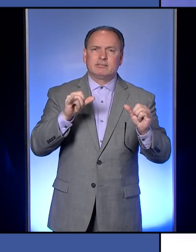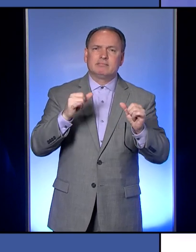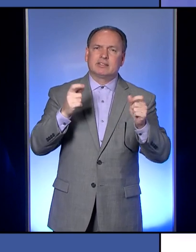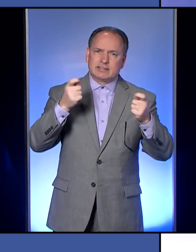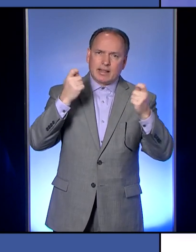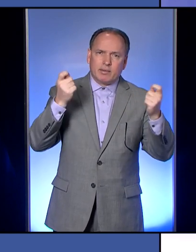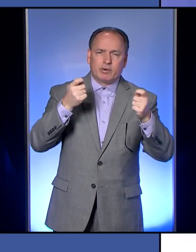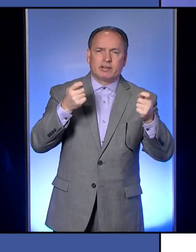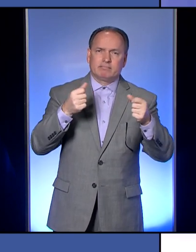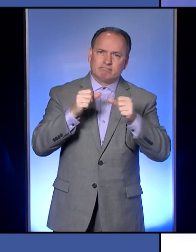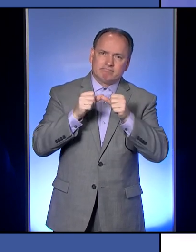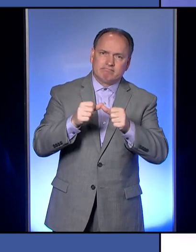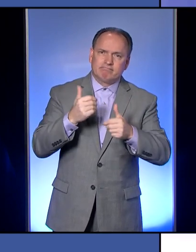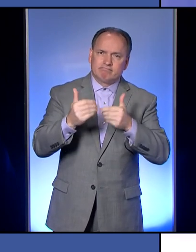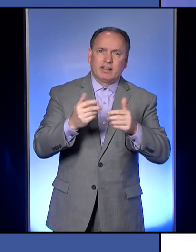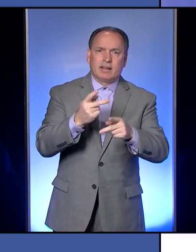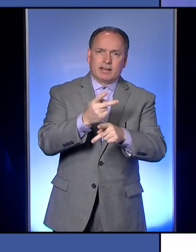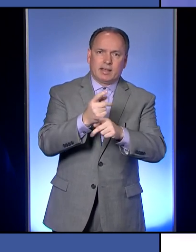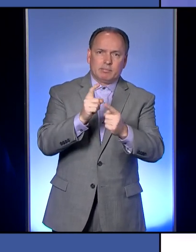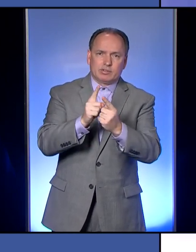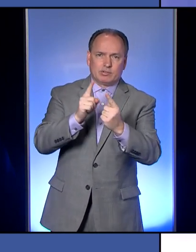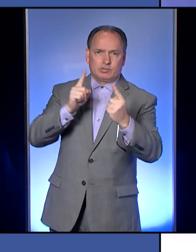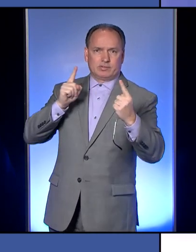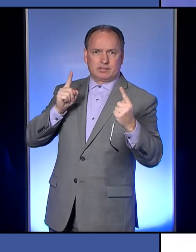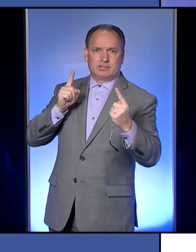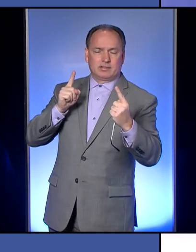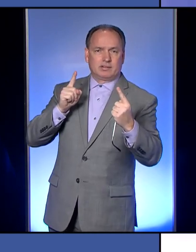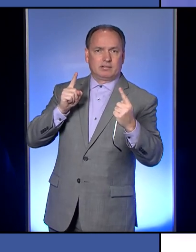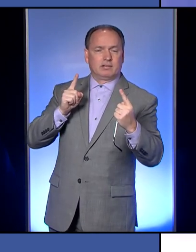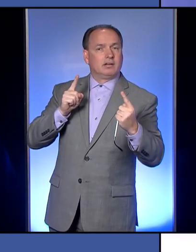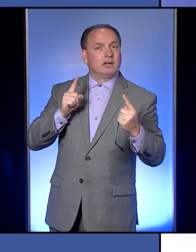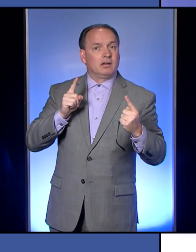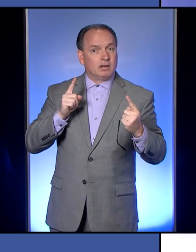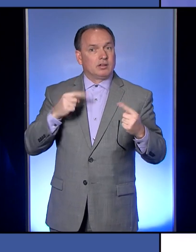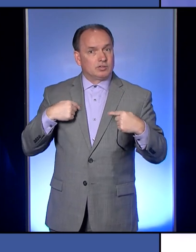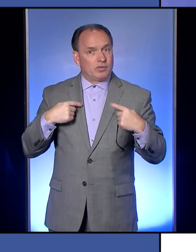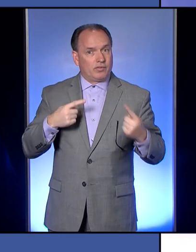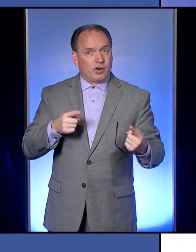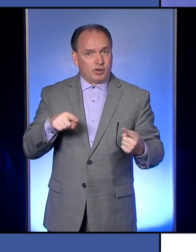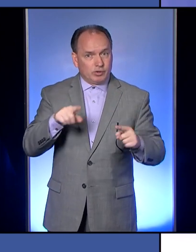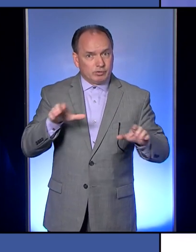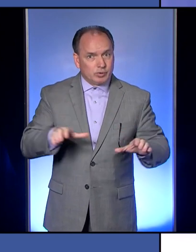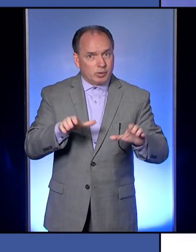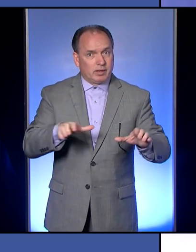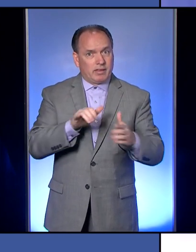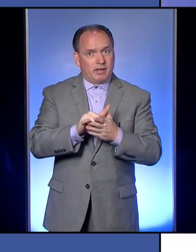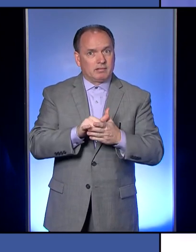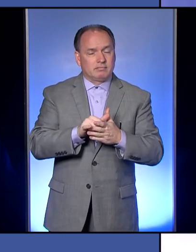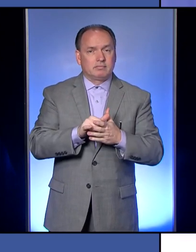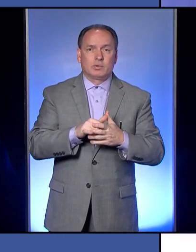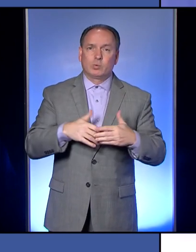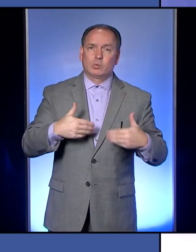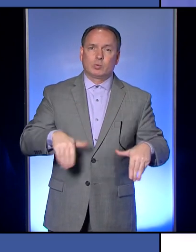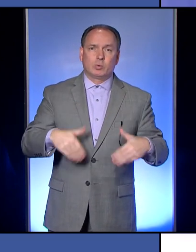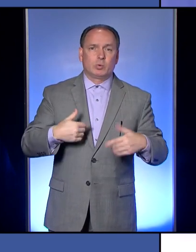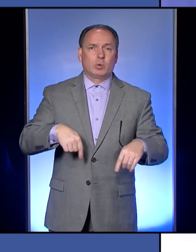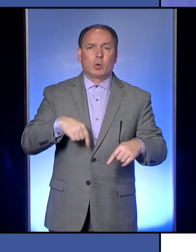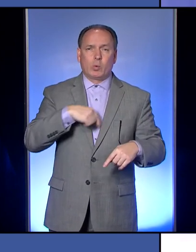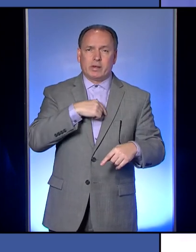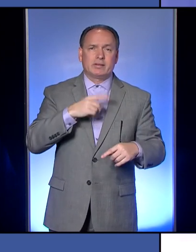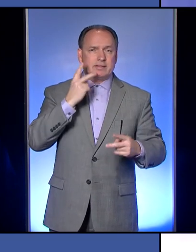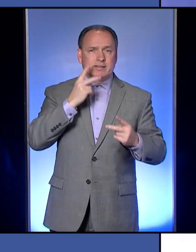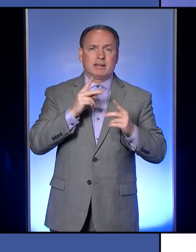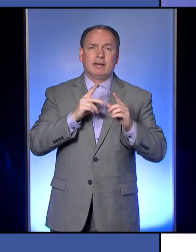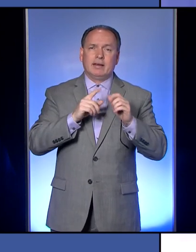and keep social distancing. By what you have been doing and what you're currently doing, we are seeing